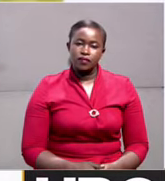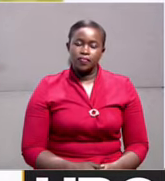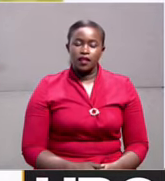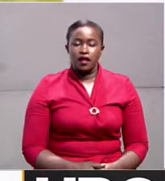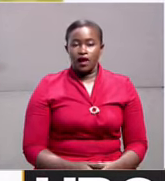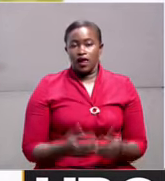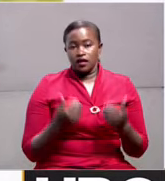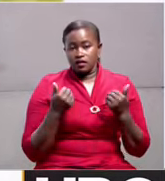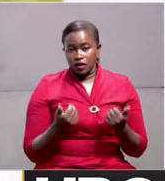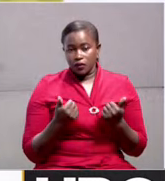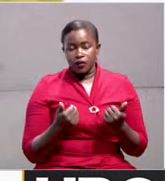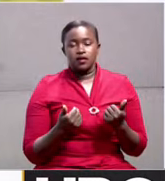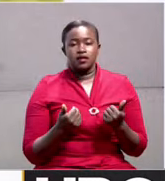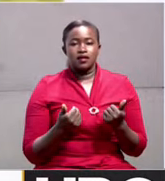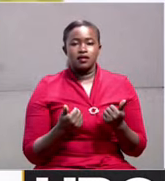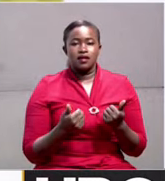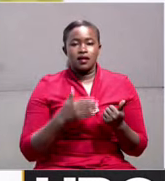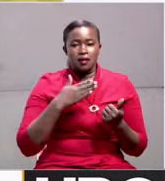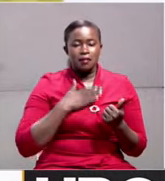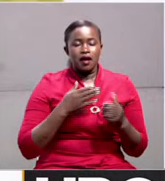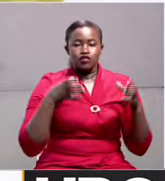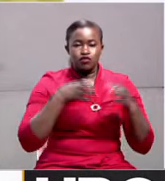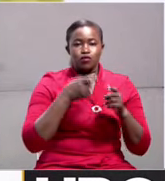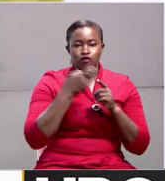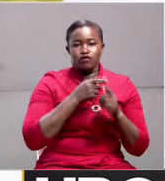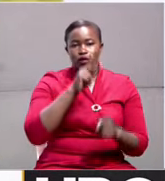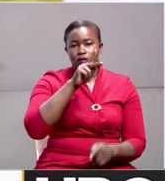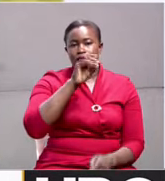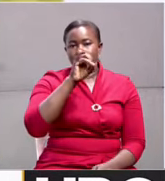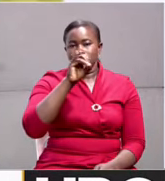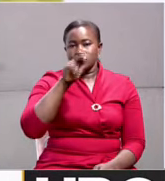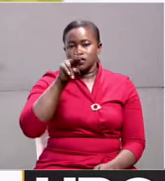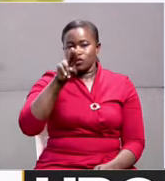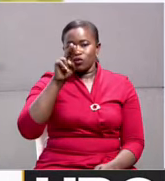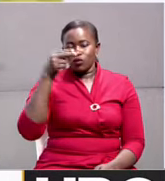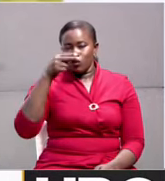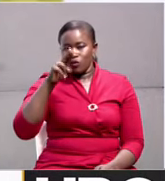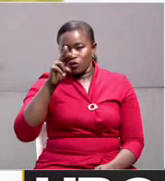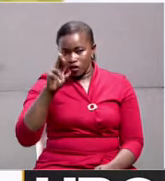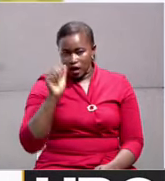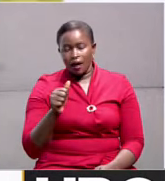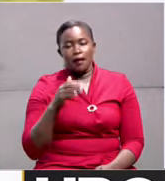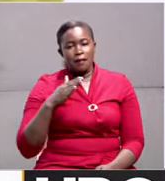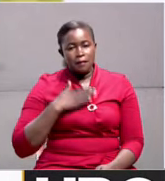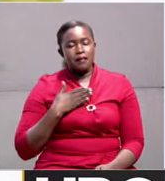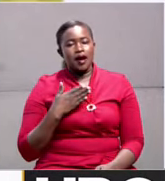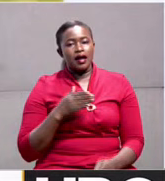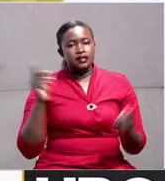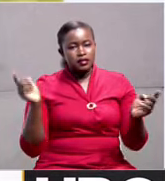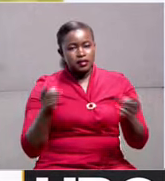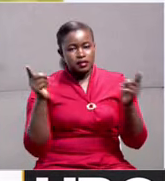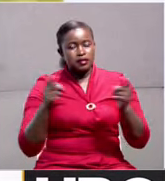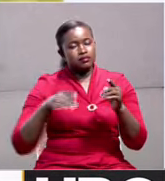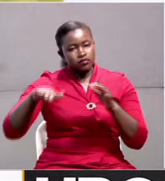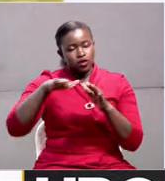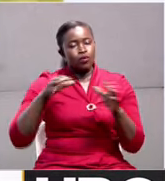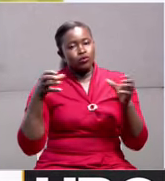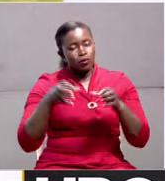Now, my Chiruhura group, my cattle corridor group, but if you can get Narwanga,